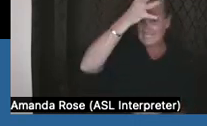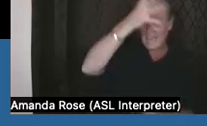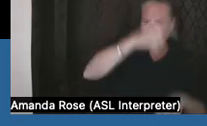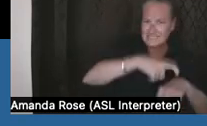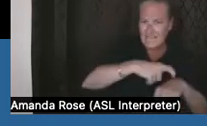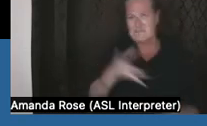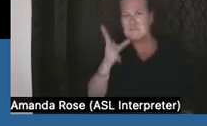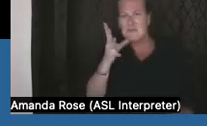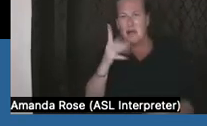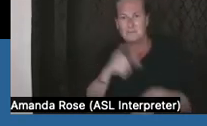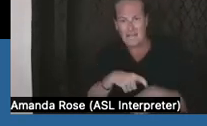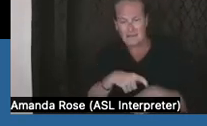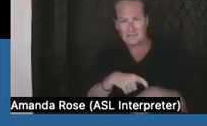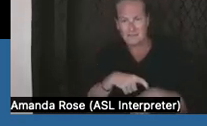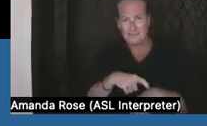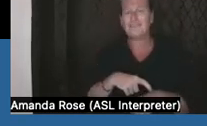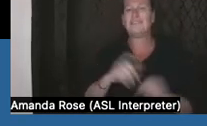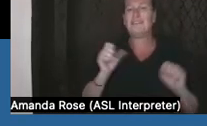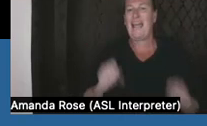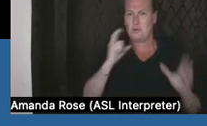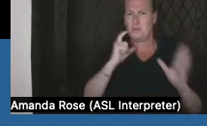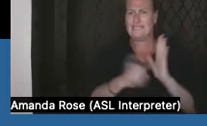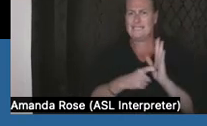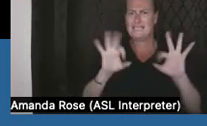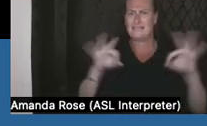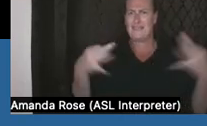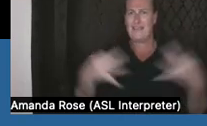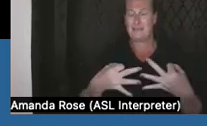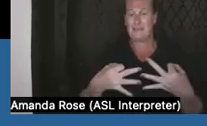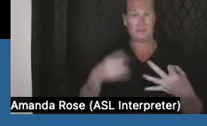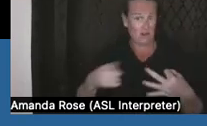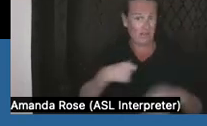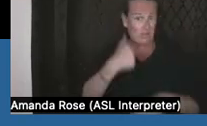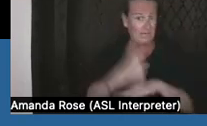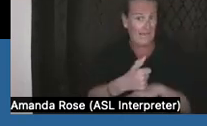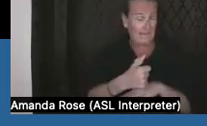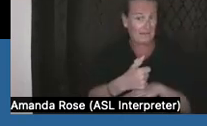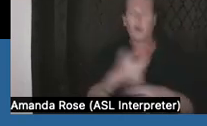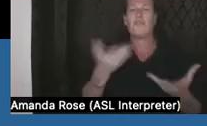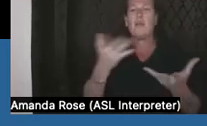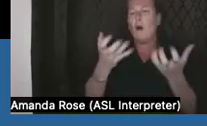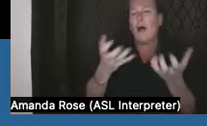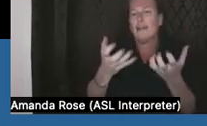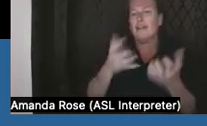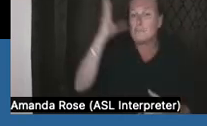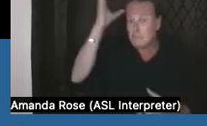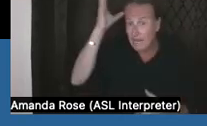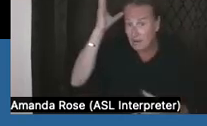that's something you can see as the family, like, oh, are they craving more of a certain parent's attention? Or are they just wanting attention in general?